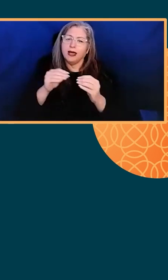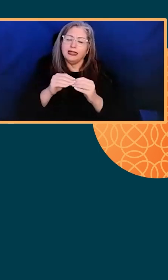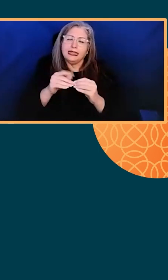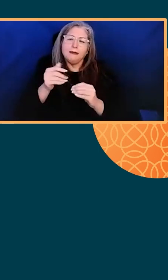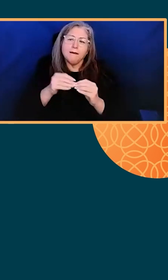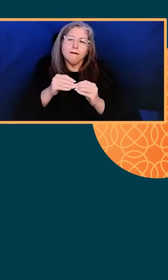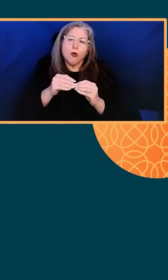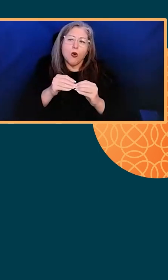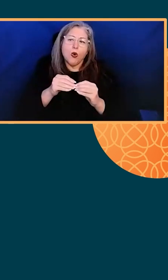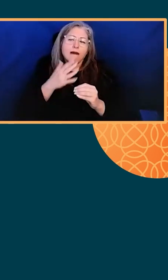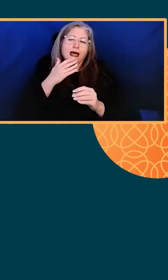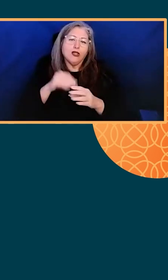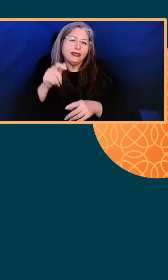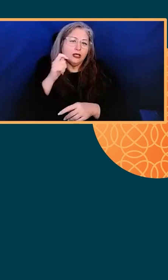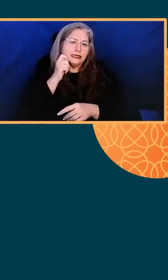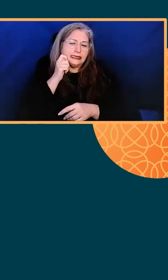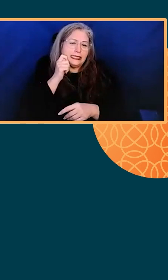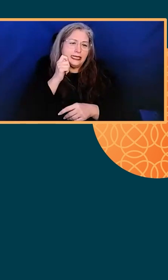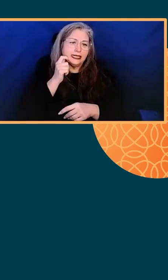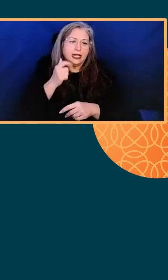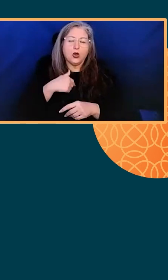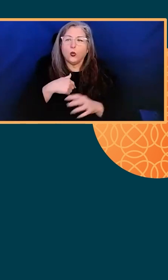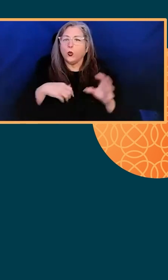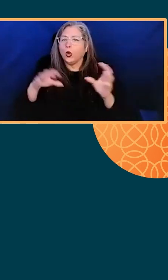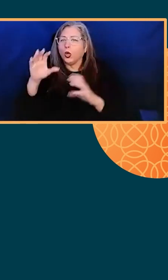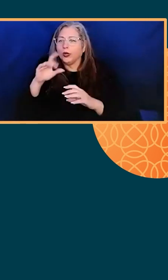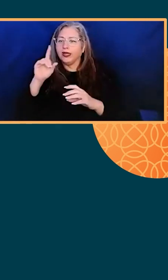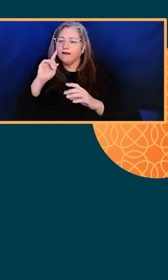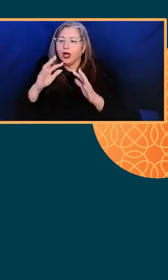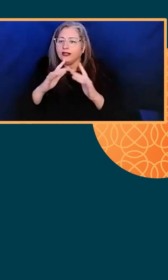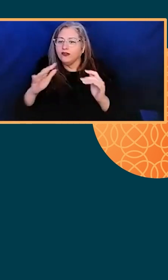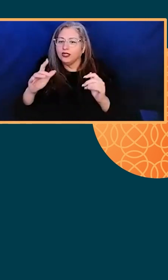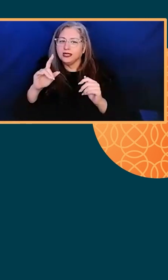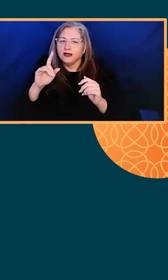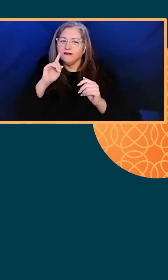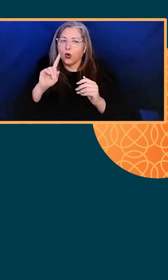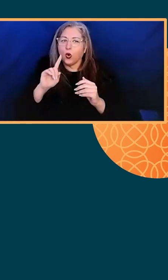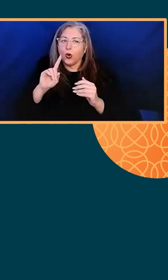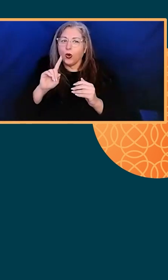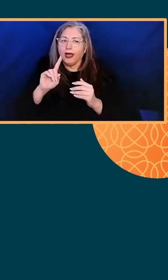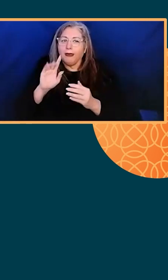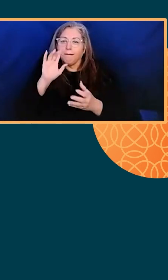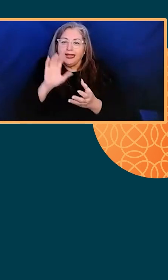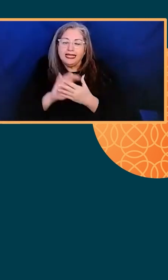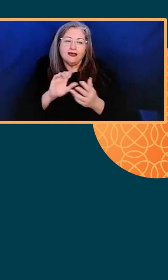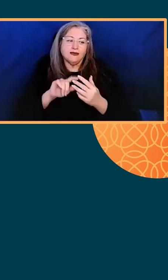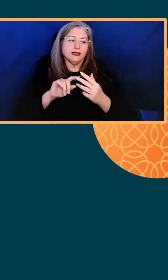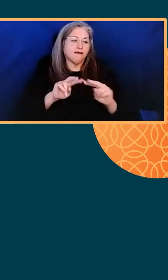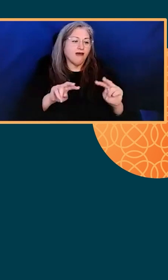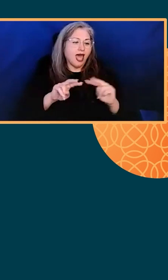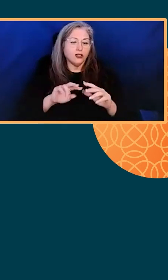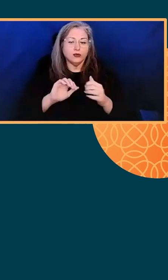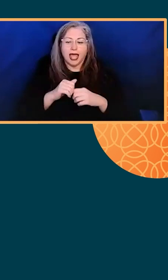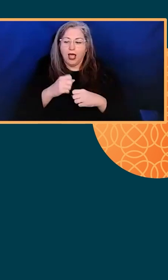skin here, right? That we're looking for diversity of beliefs, of values, of ways of making